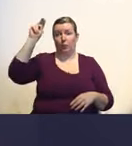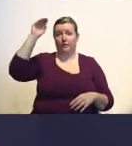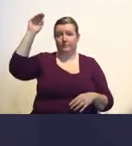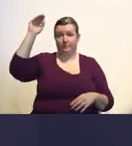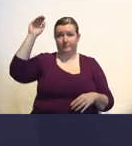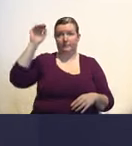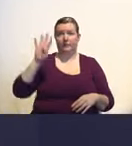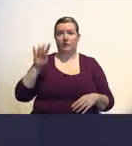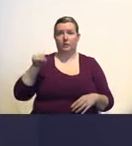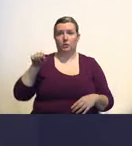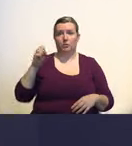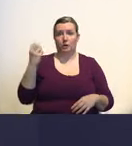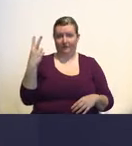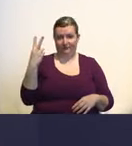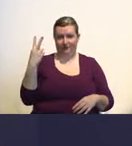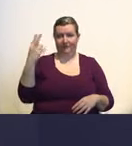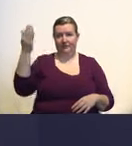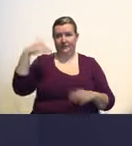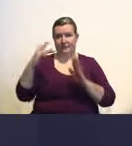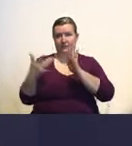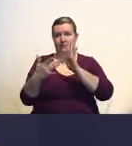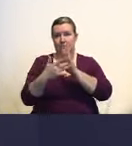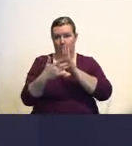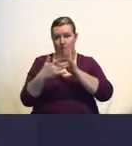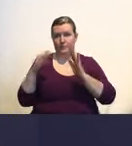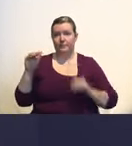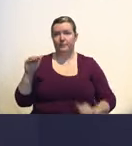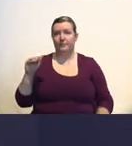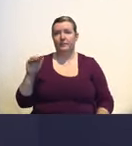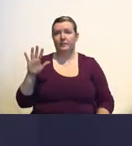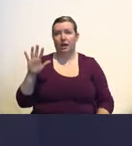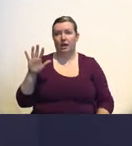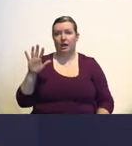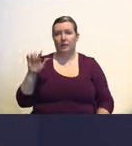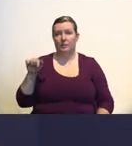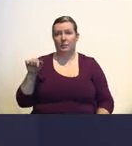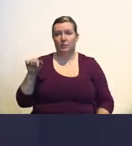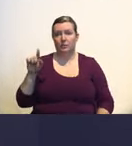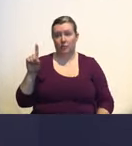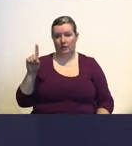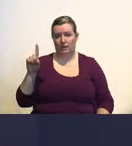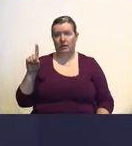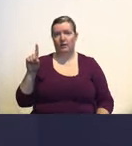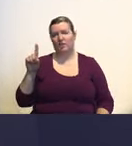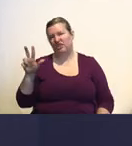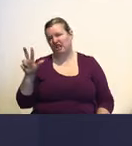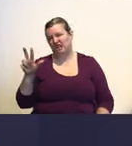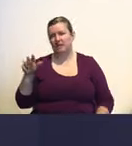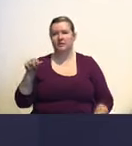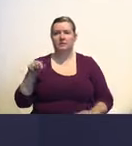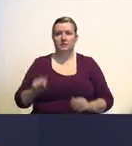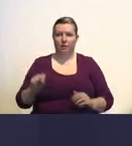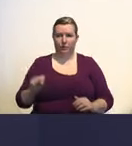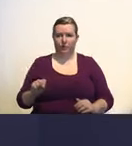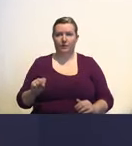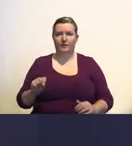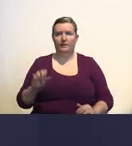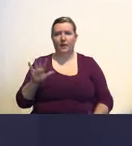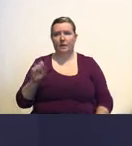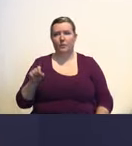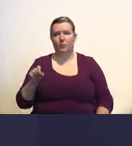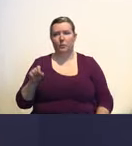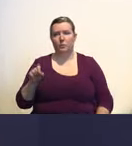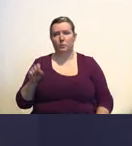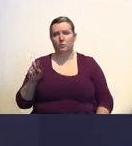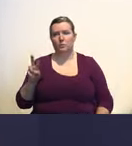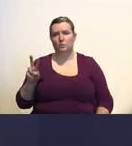is 4.12%, central 5.13%, and the southern part of the state